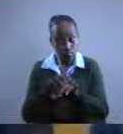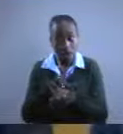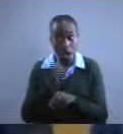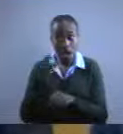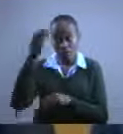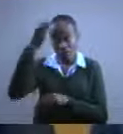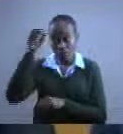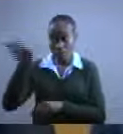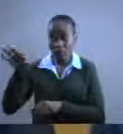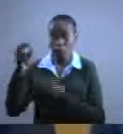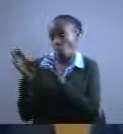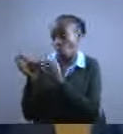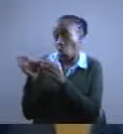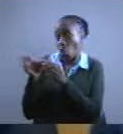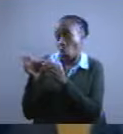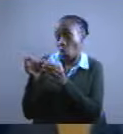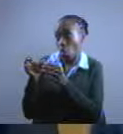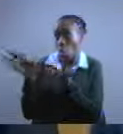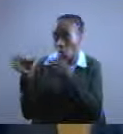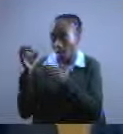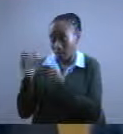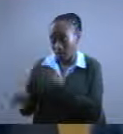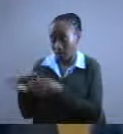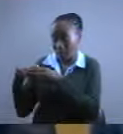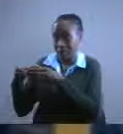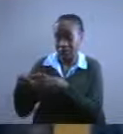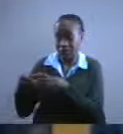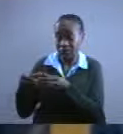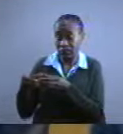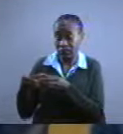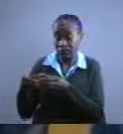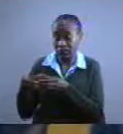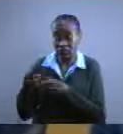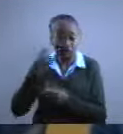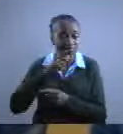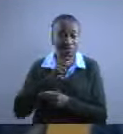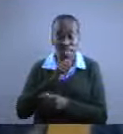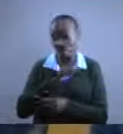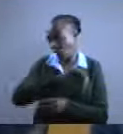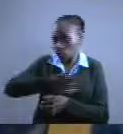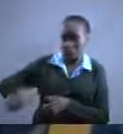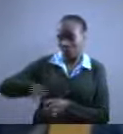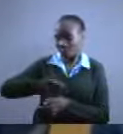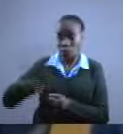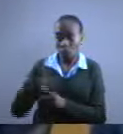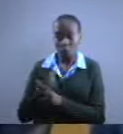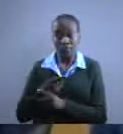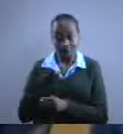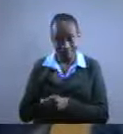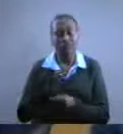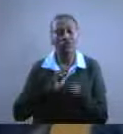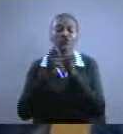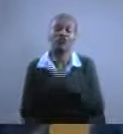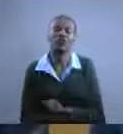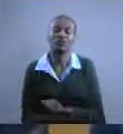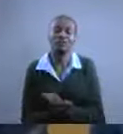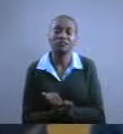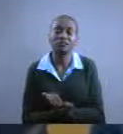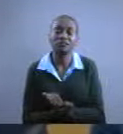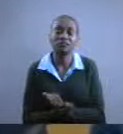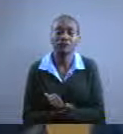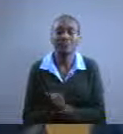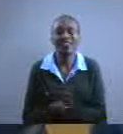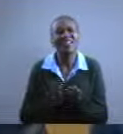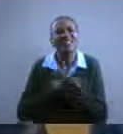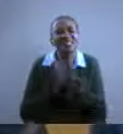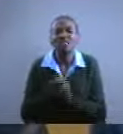ignored. Or, no, let me finish. Order, honourable members, order. It deteriorates to violence